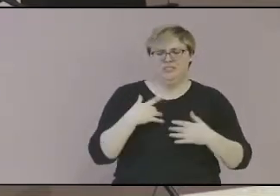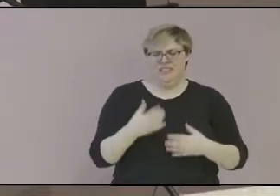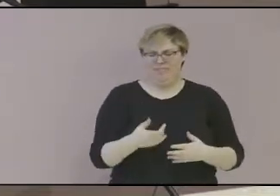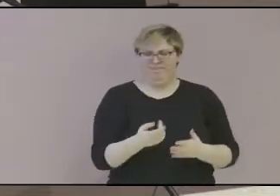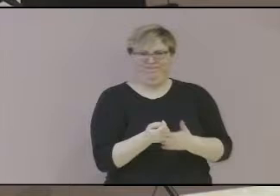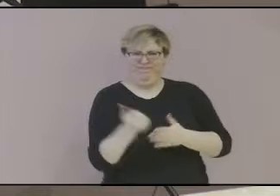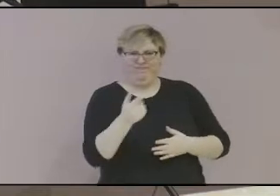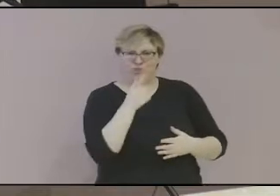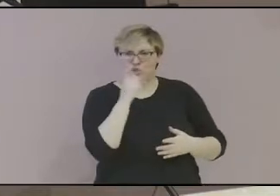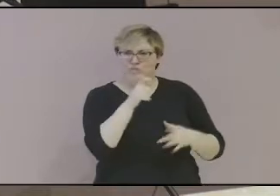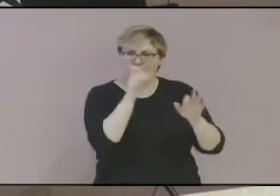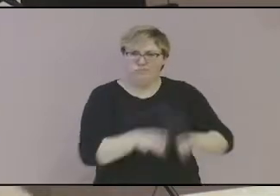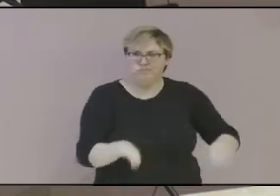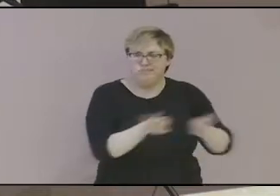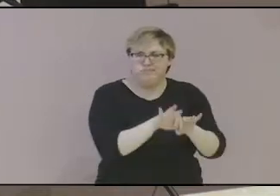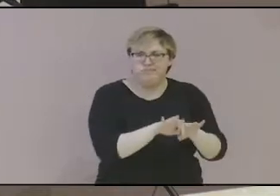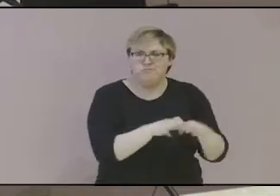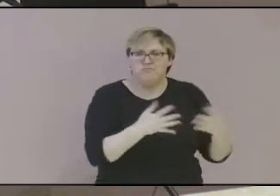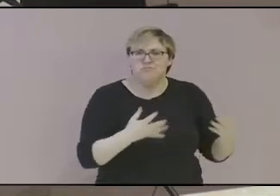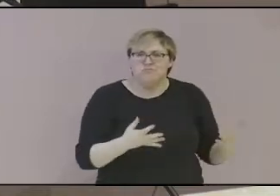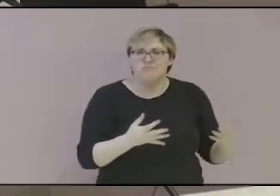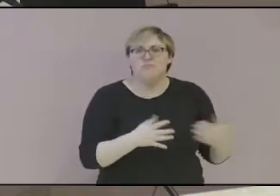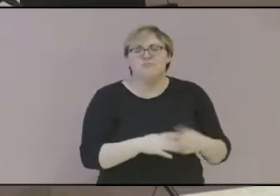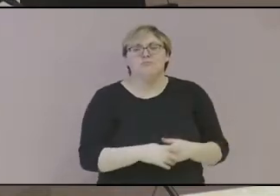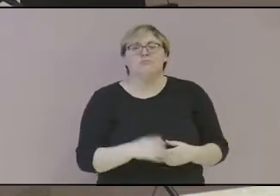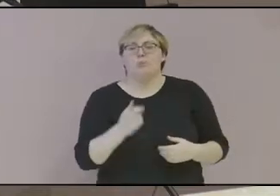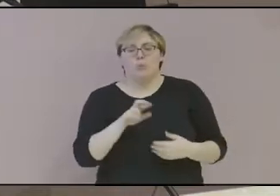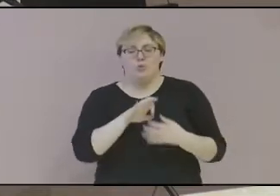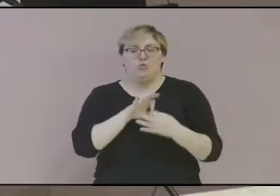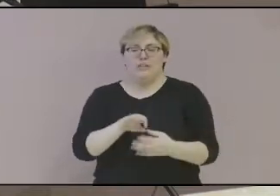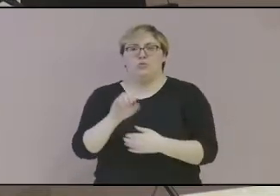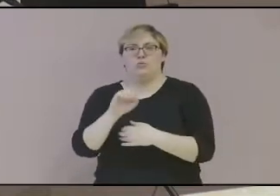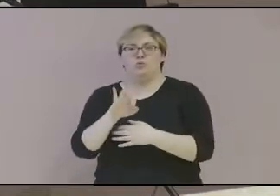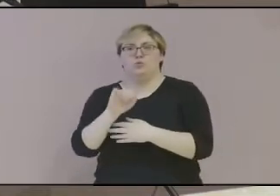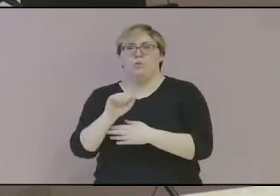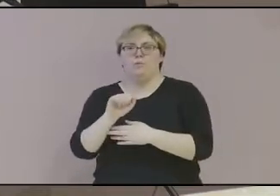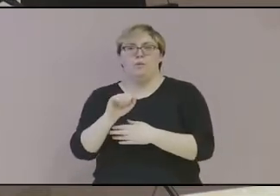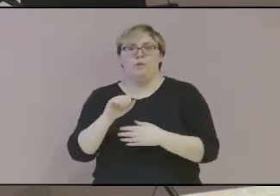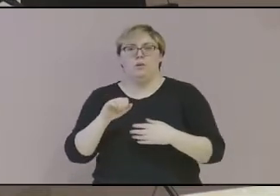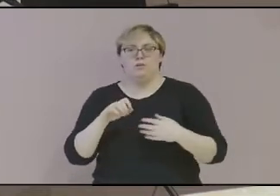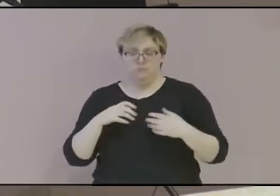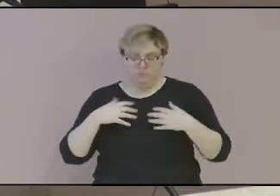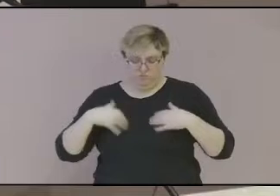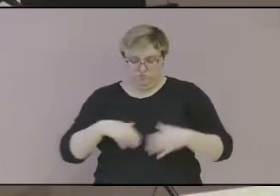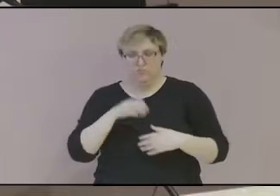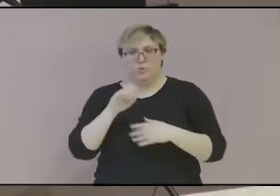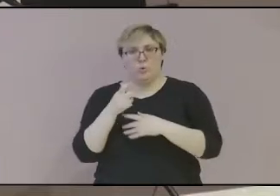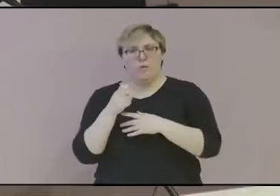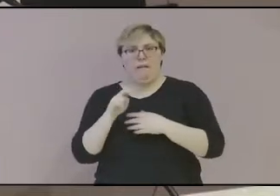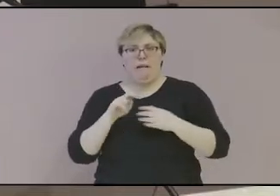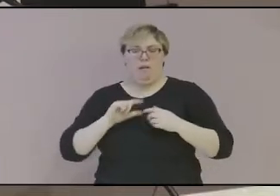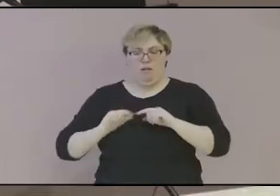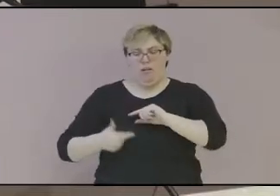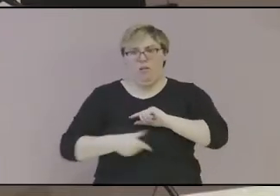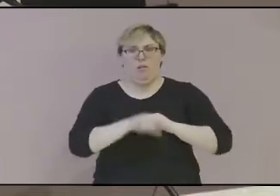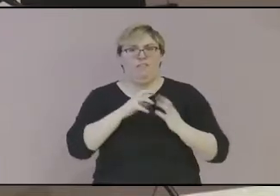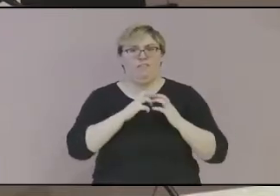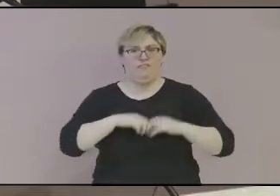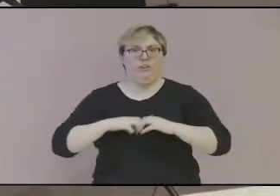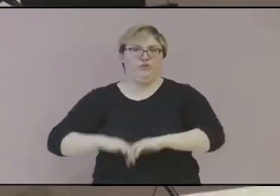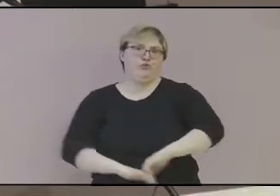the SOFA scoring of organ failure. He said, since many of those